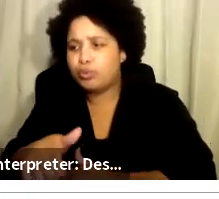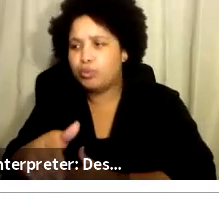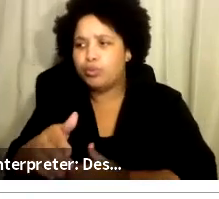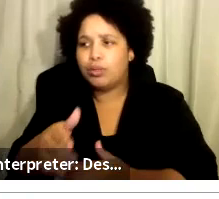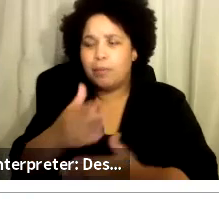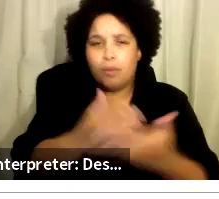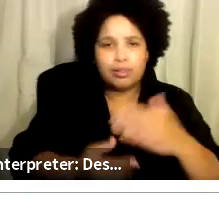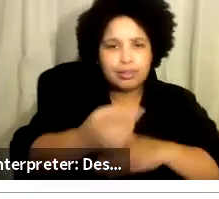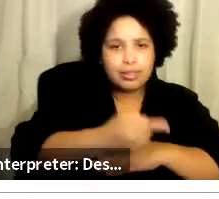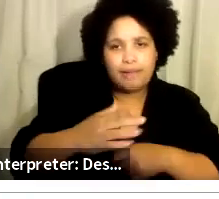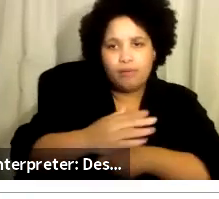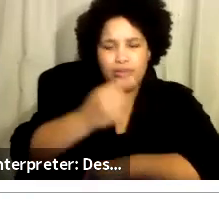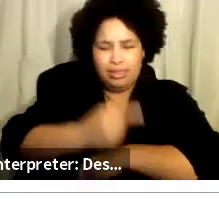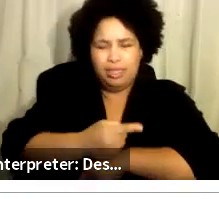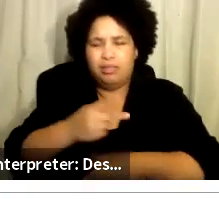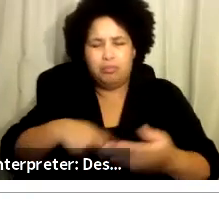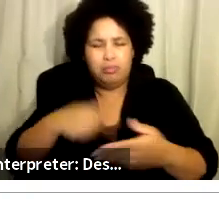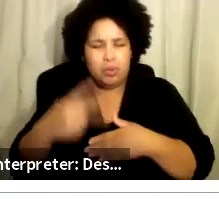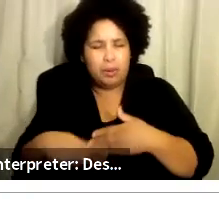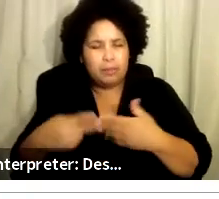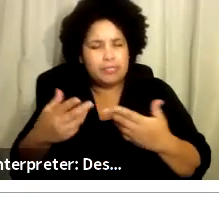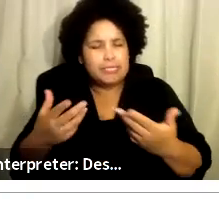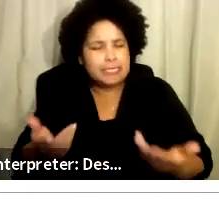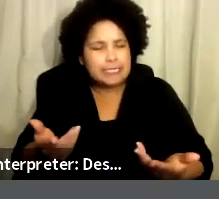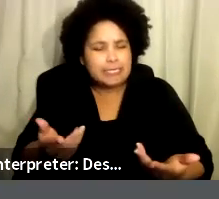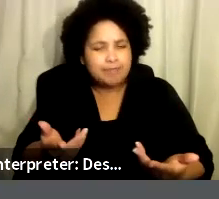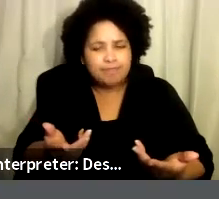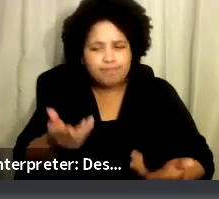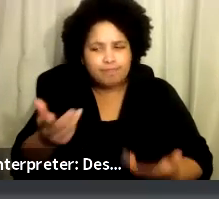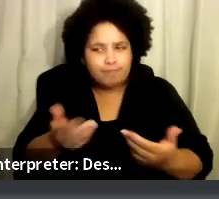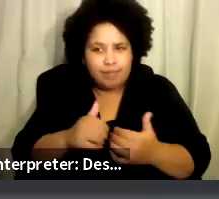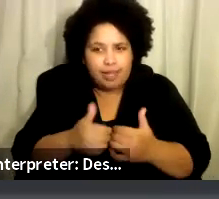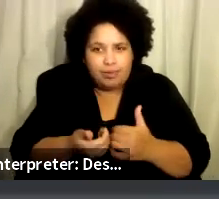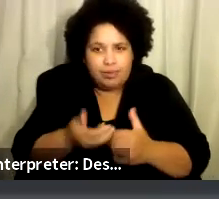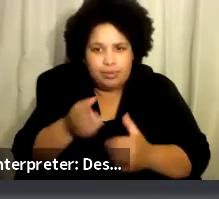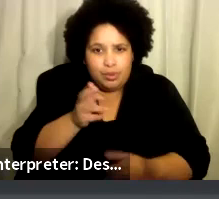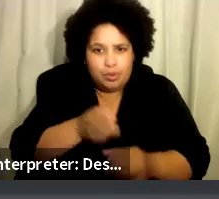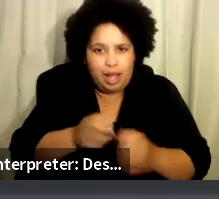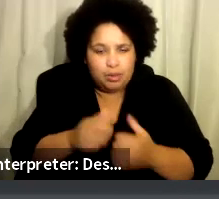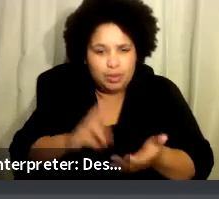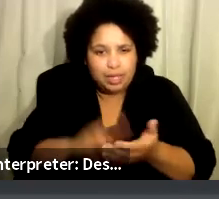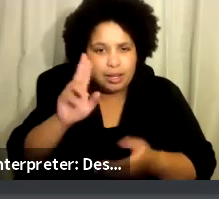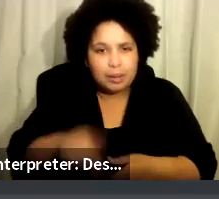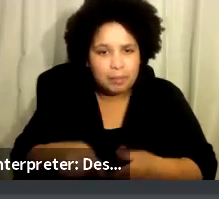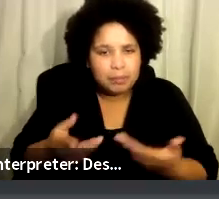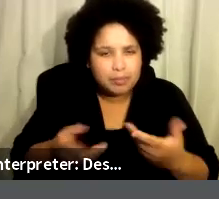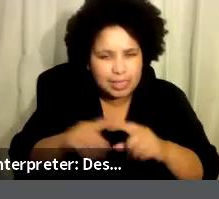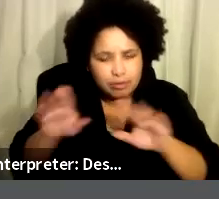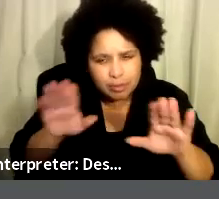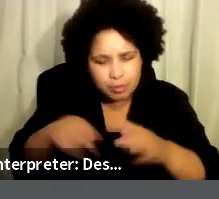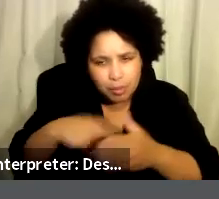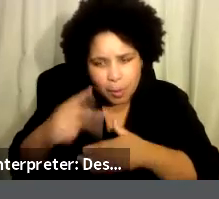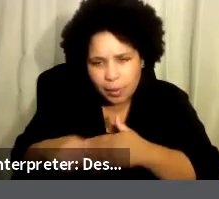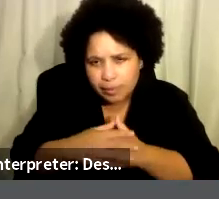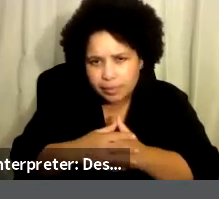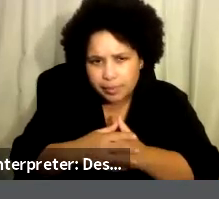are those programs, like how do they enroll or how do they sign up for those different